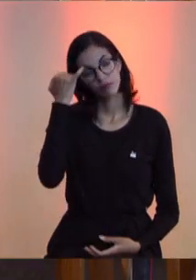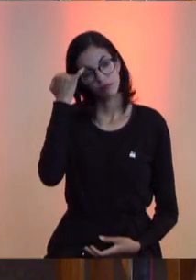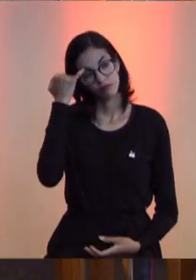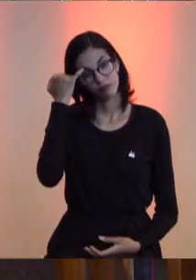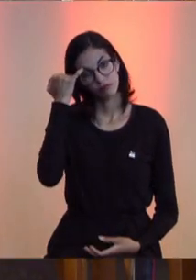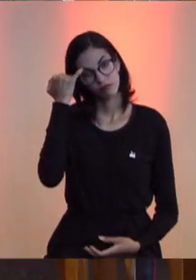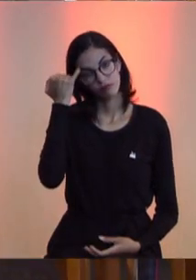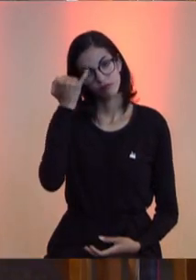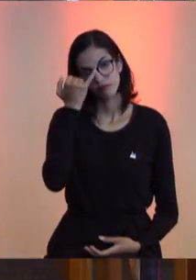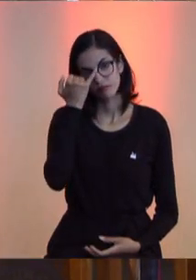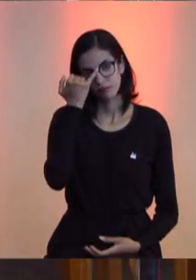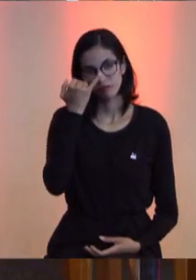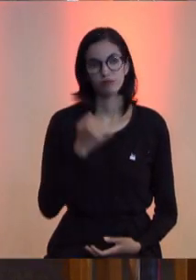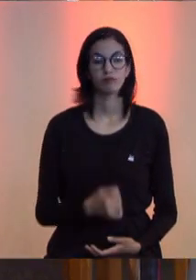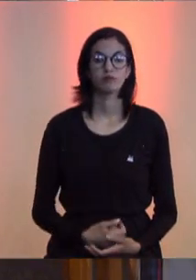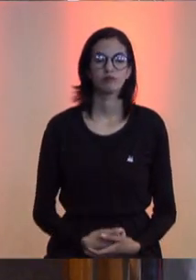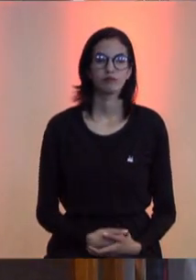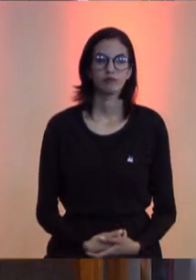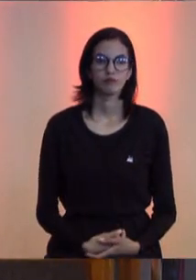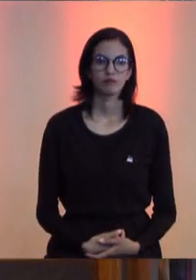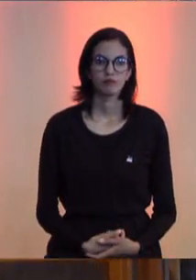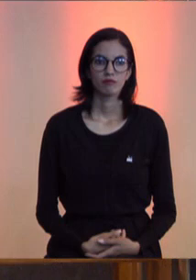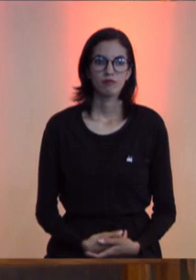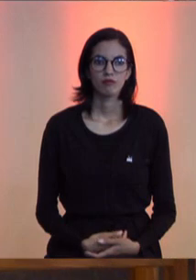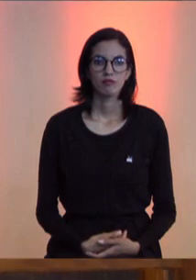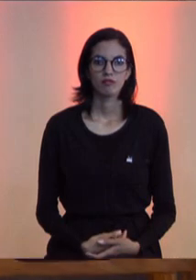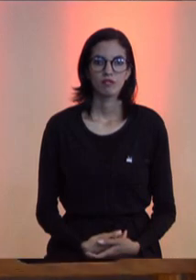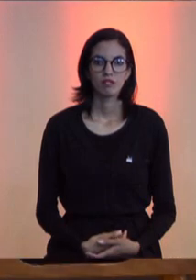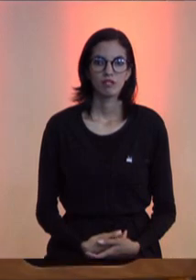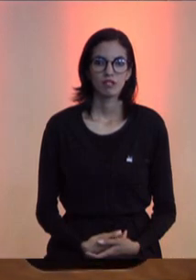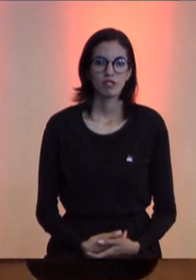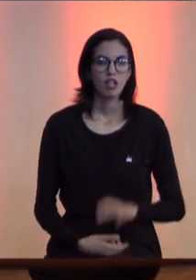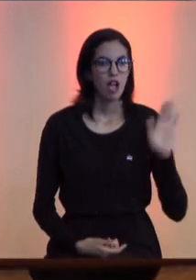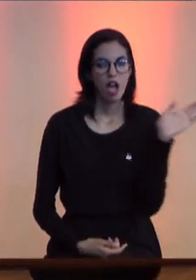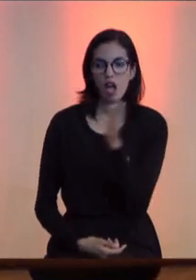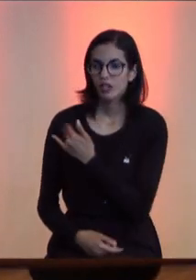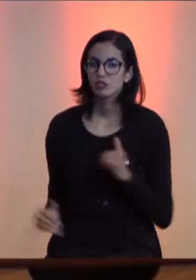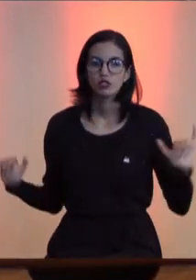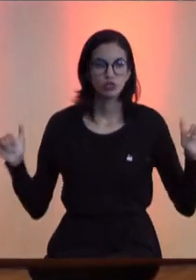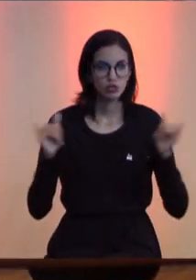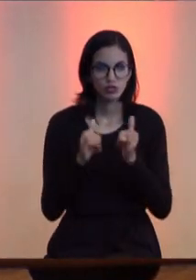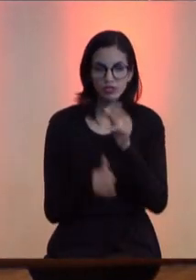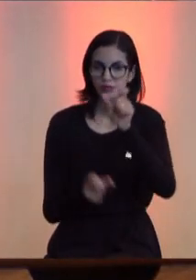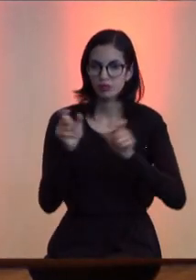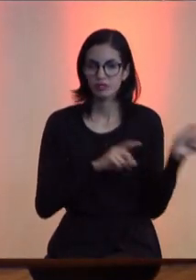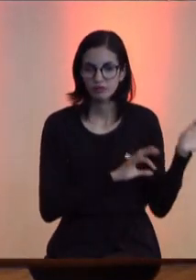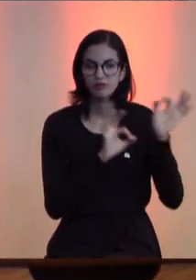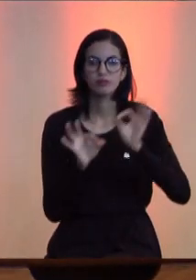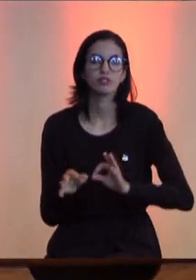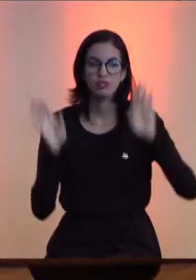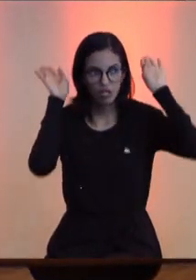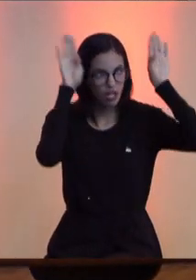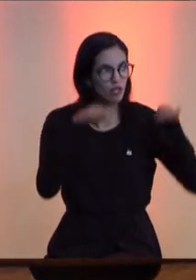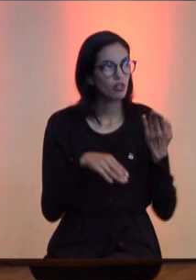worship today. Quiero recordar mis jóvenes y también todos los que vinieron hoy a adorar. There is power in